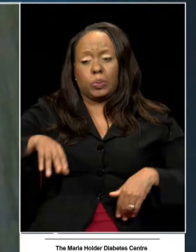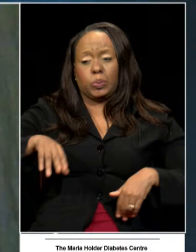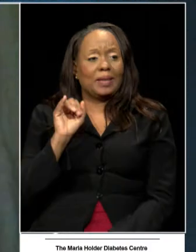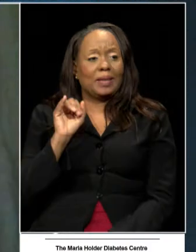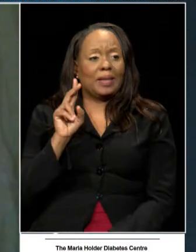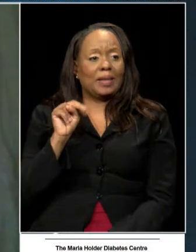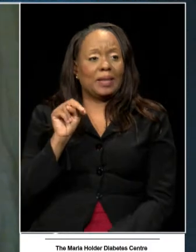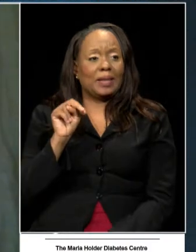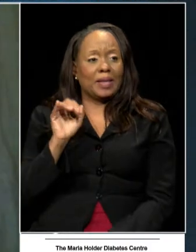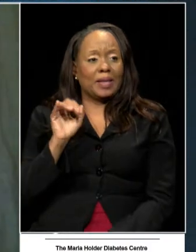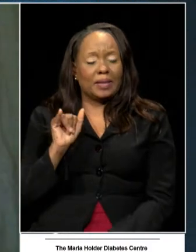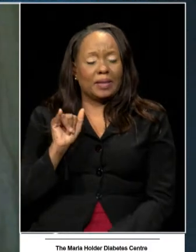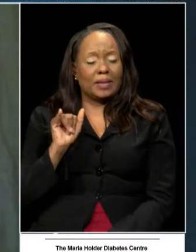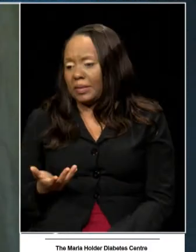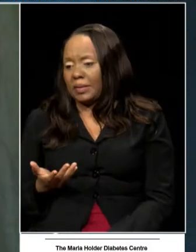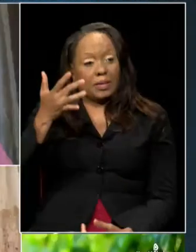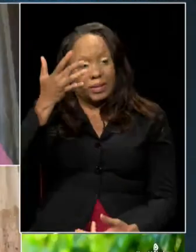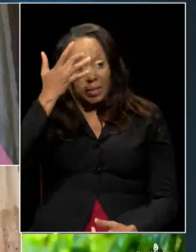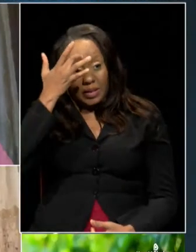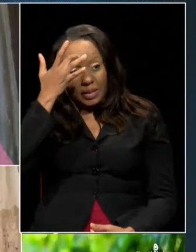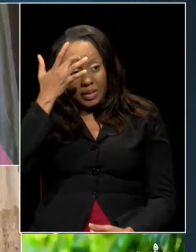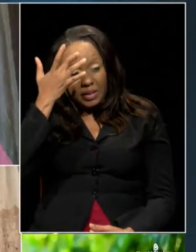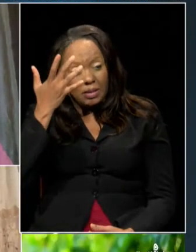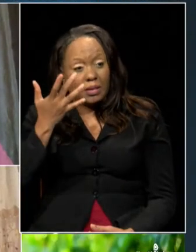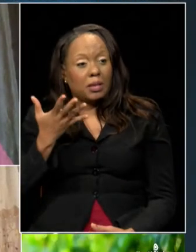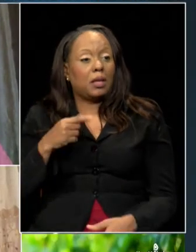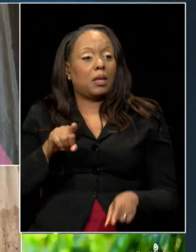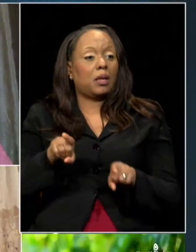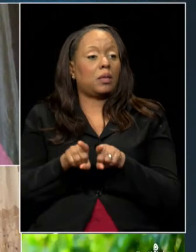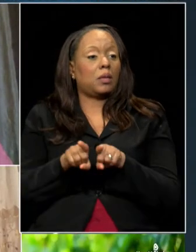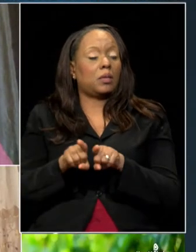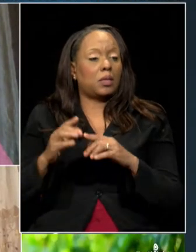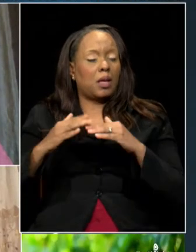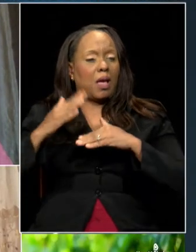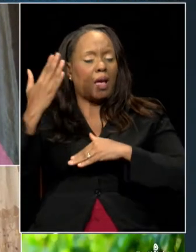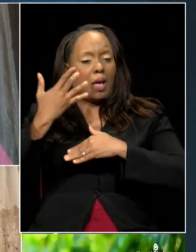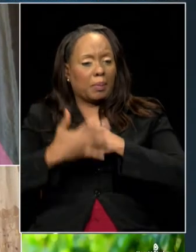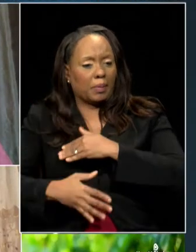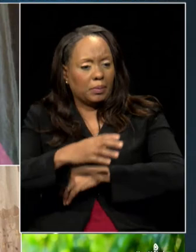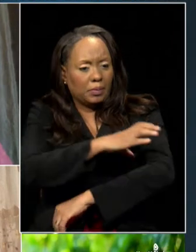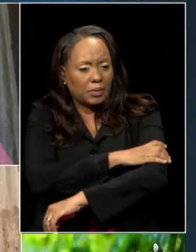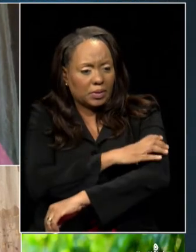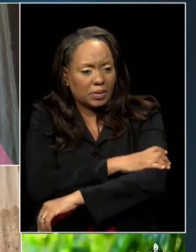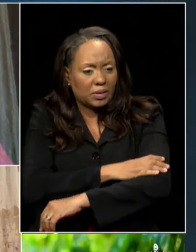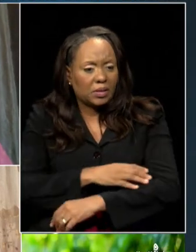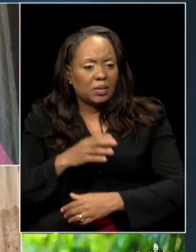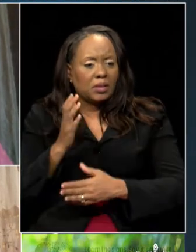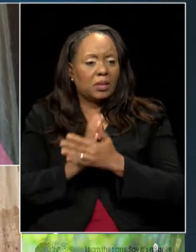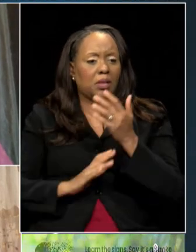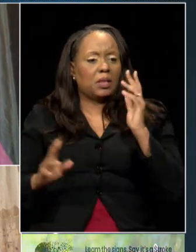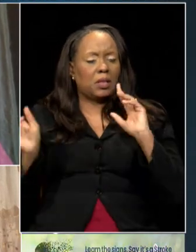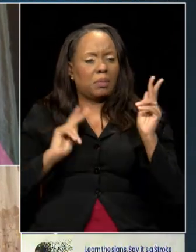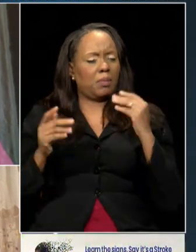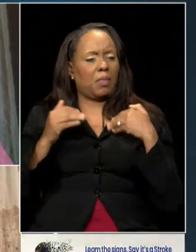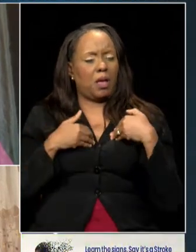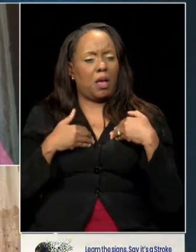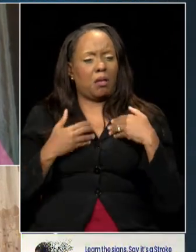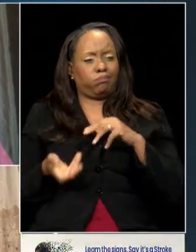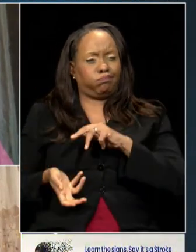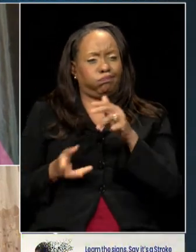end stage their host of factors, hypertension. Some patients may have congenital abnormalities of the kidneys